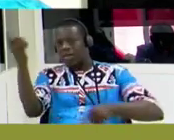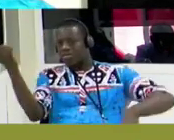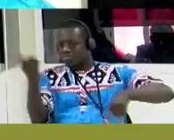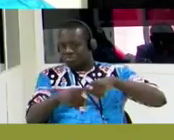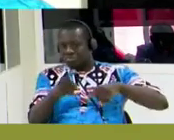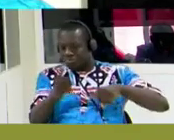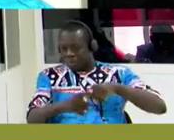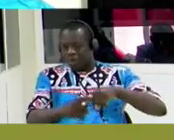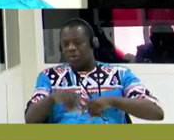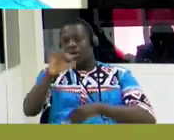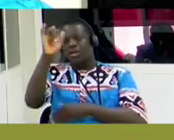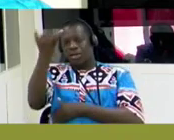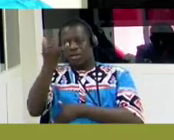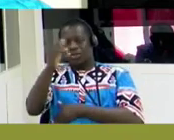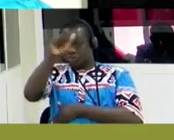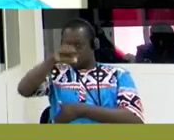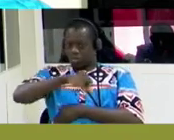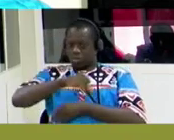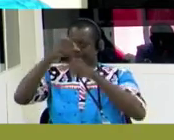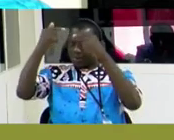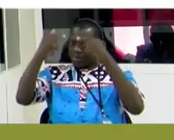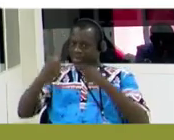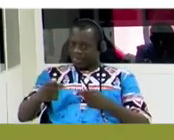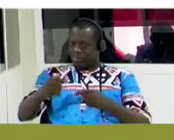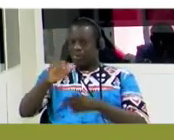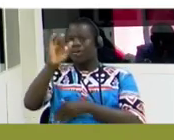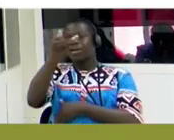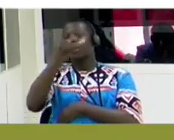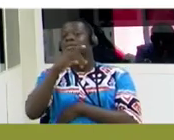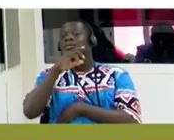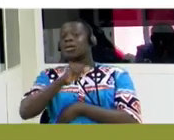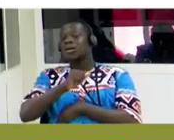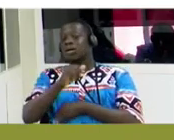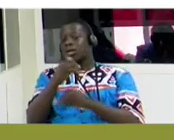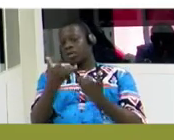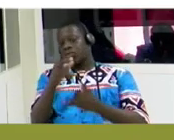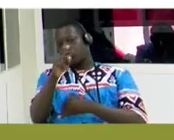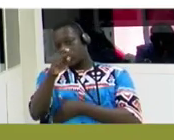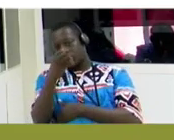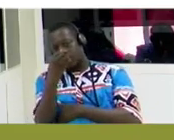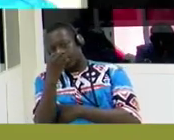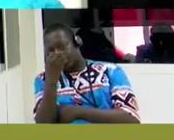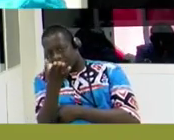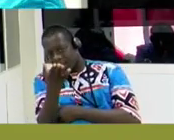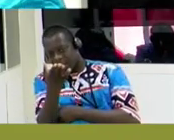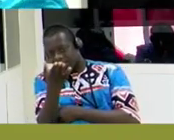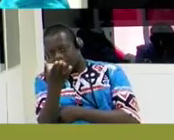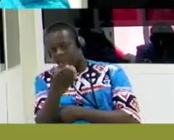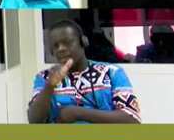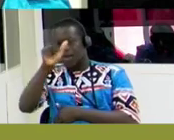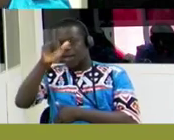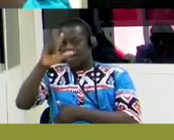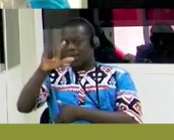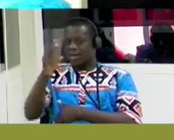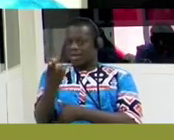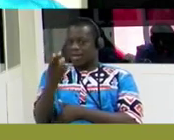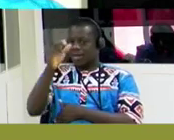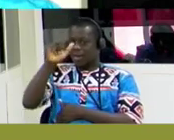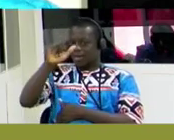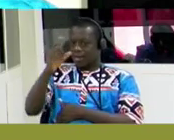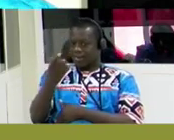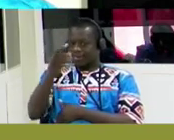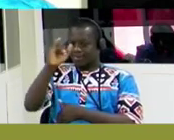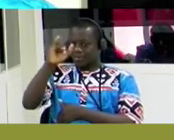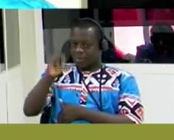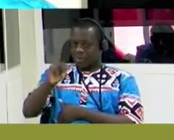sir. So you are saying, therefore, that Alhaji Martin ordered the plastic bag to be put over